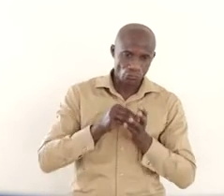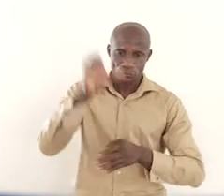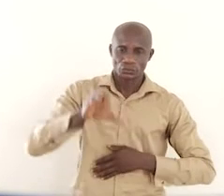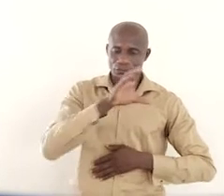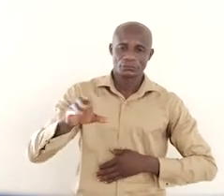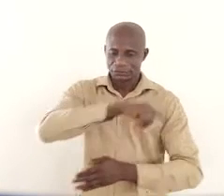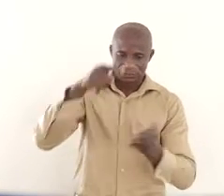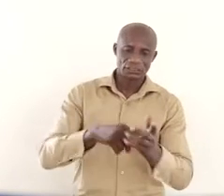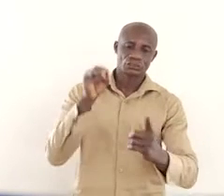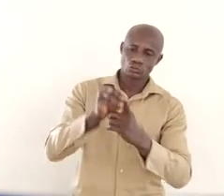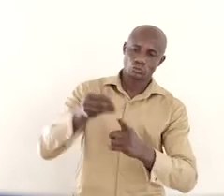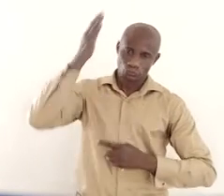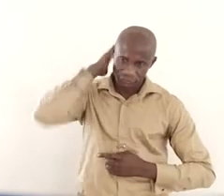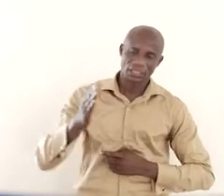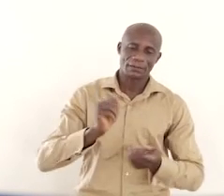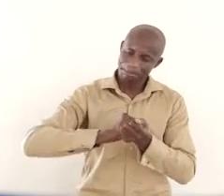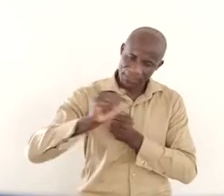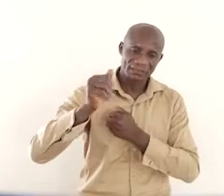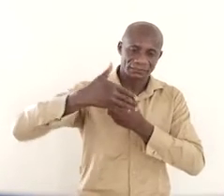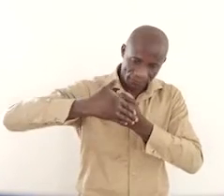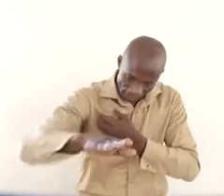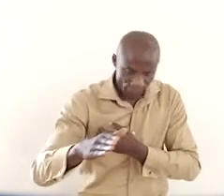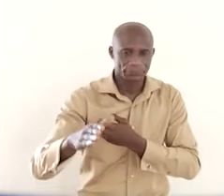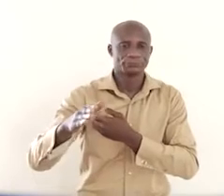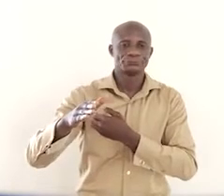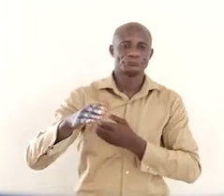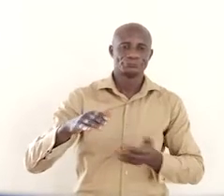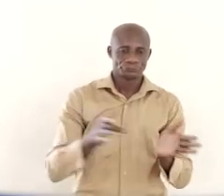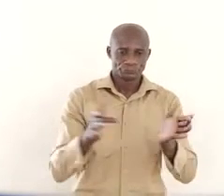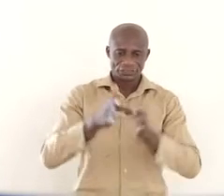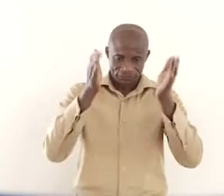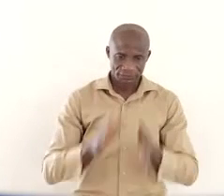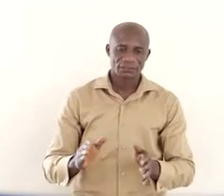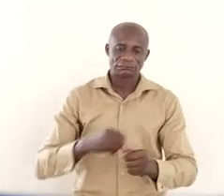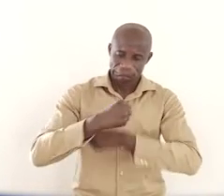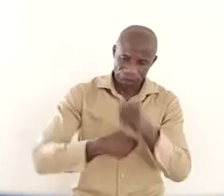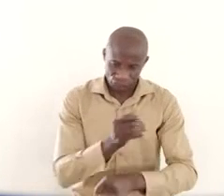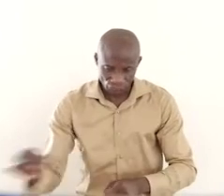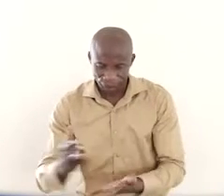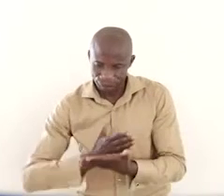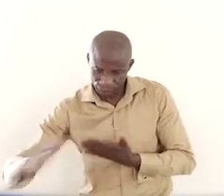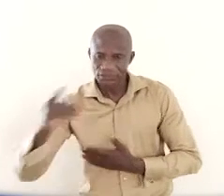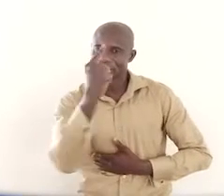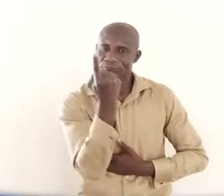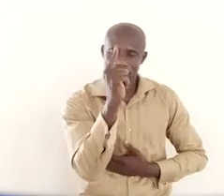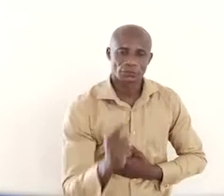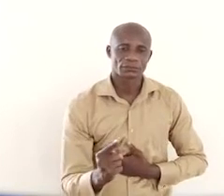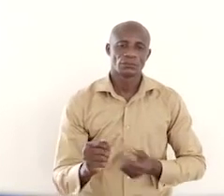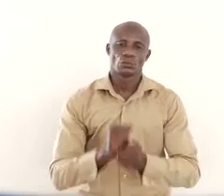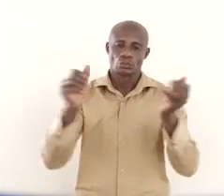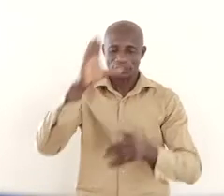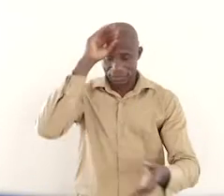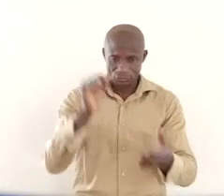what? These two shall pass away. Christians who are suffering rejection or loneliness